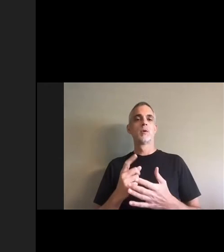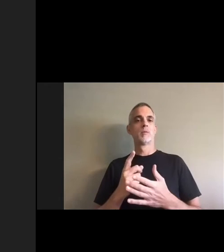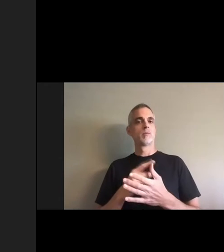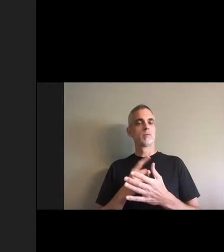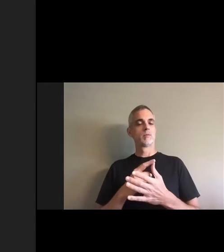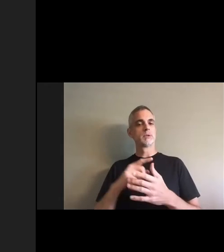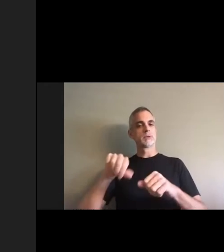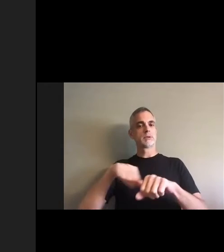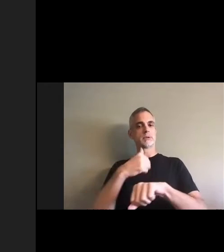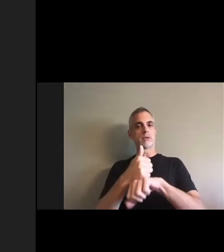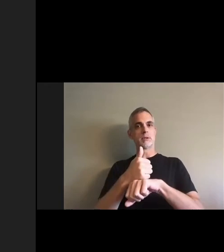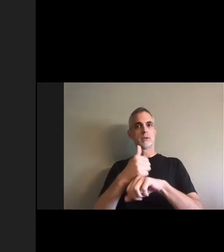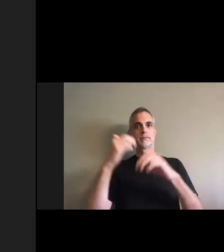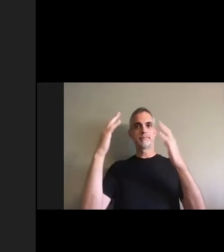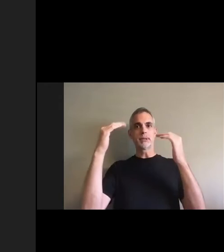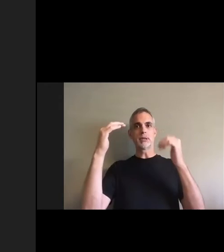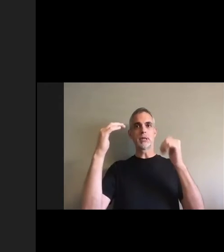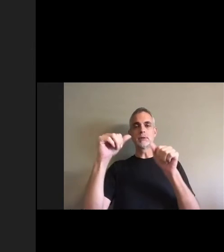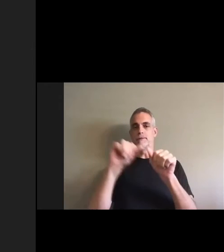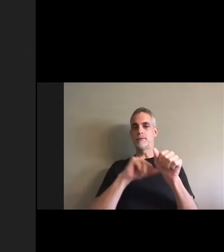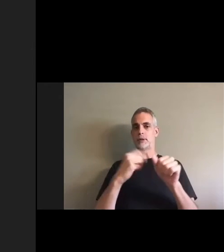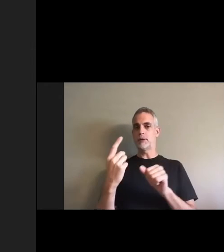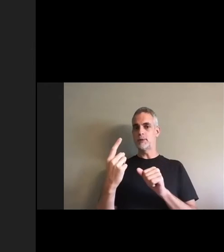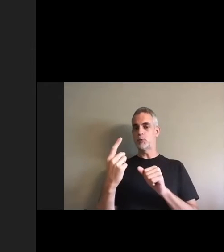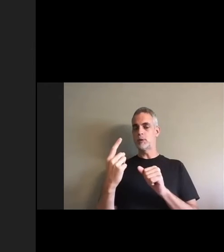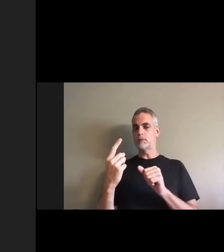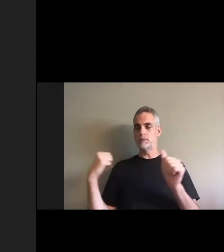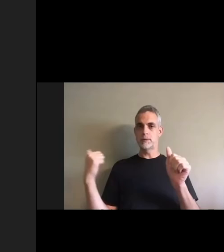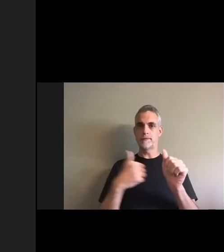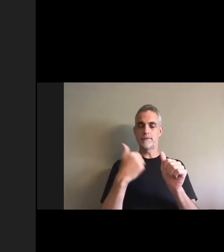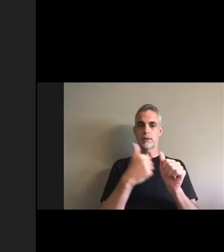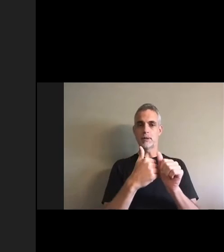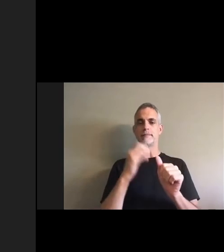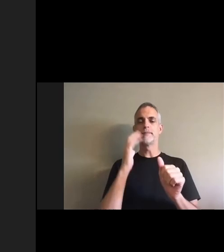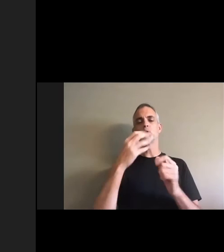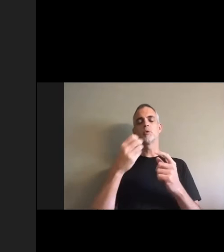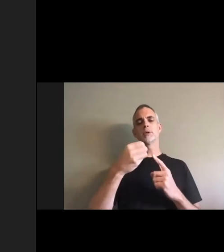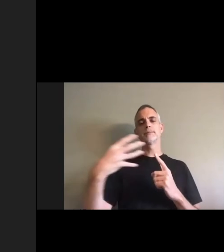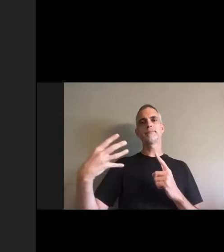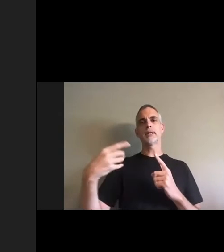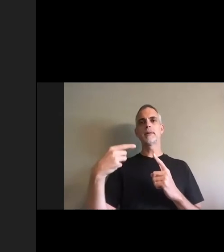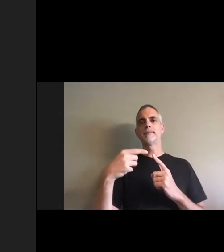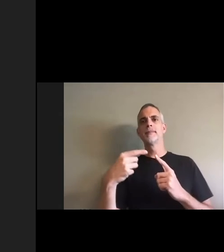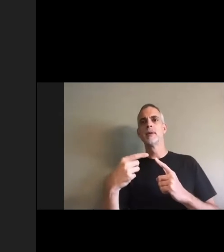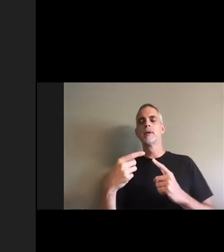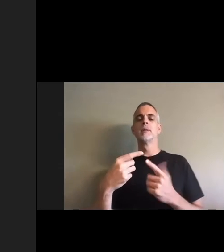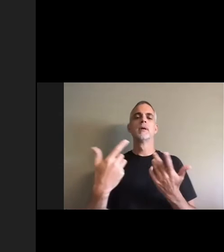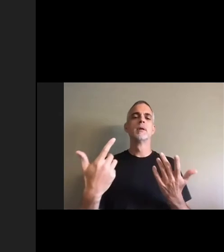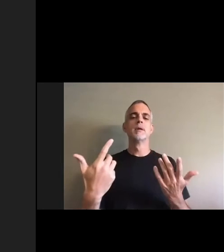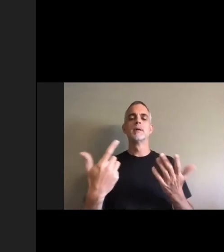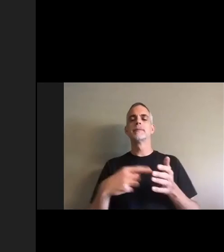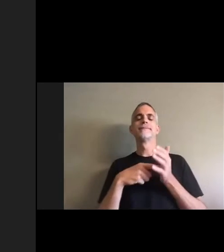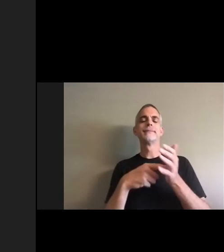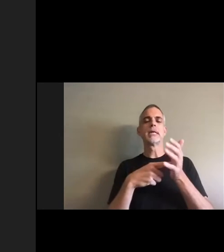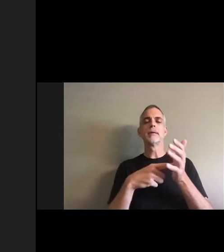say. First of all, you want to set up the expectations for everybody to follow the same. To expand